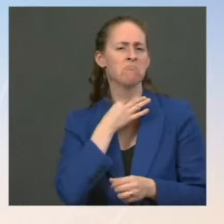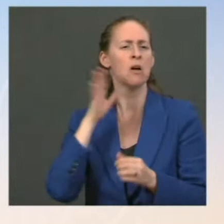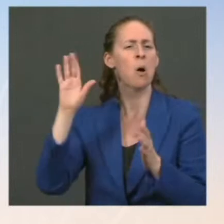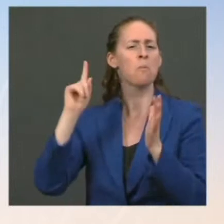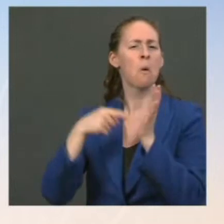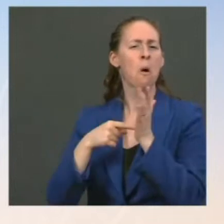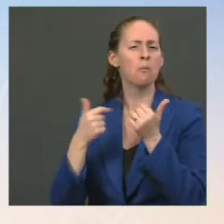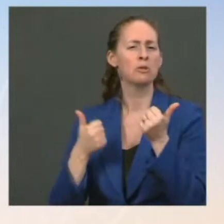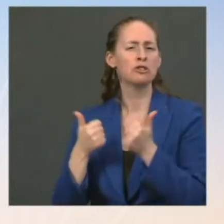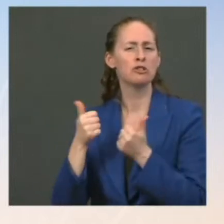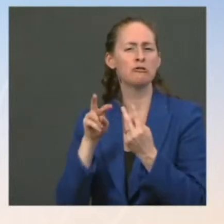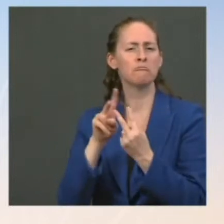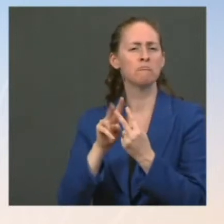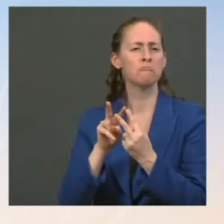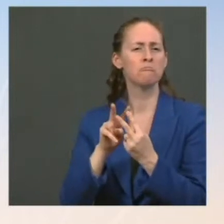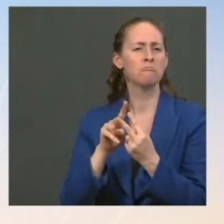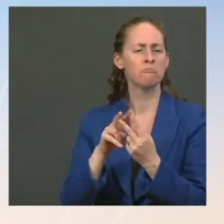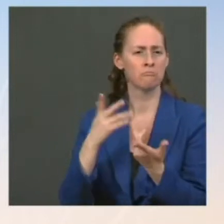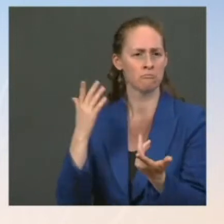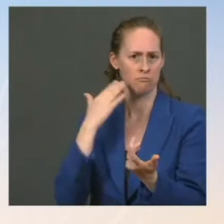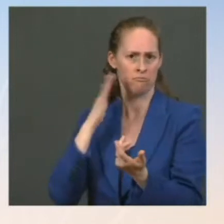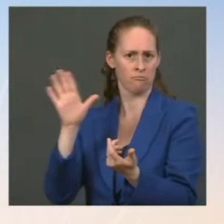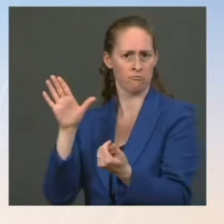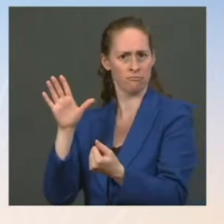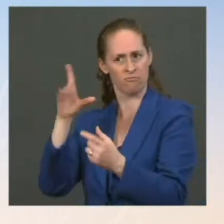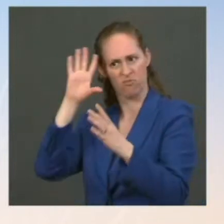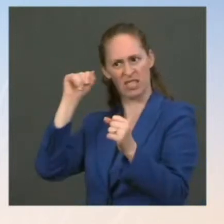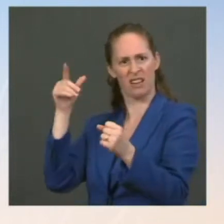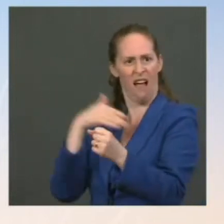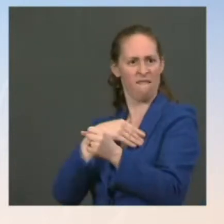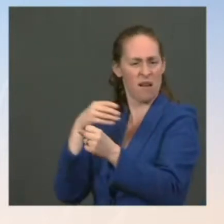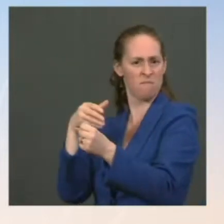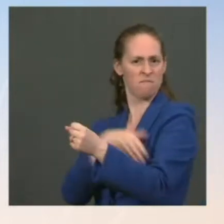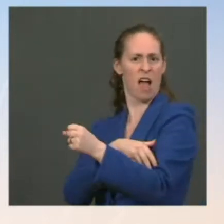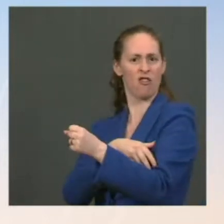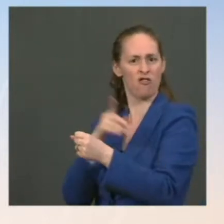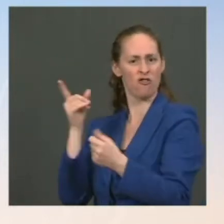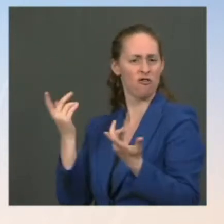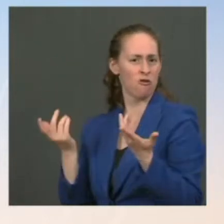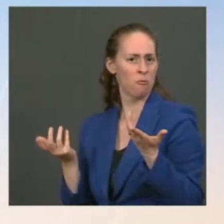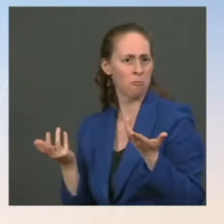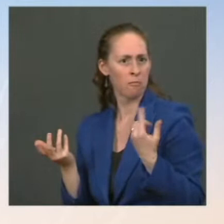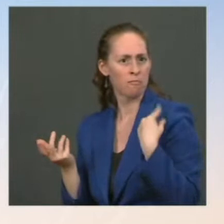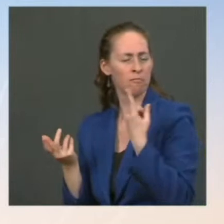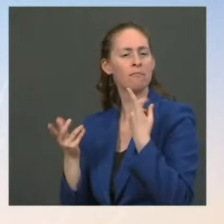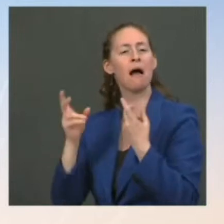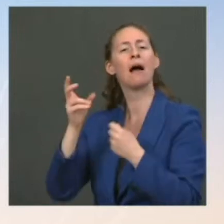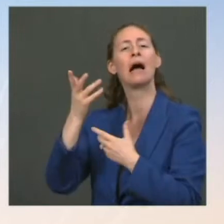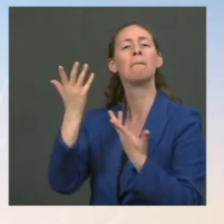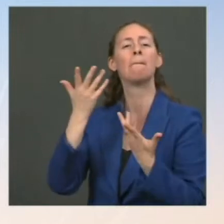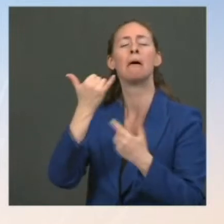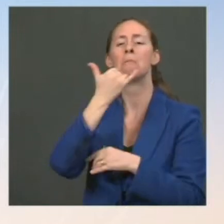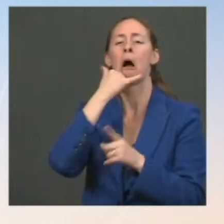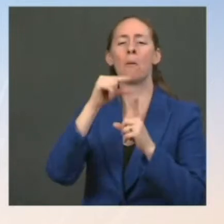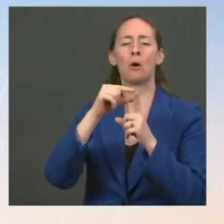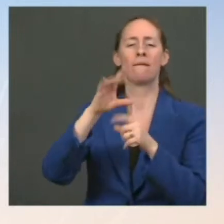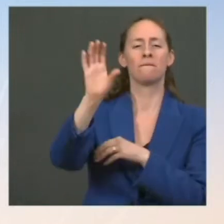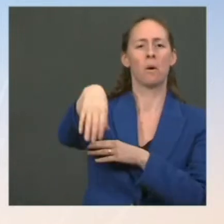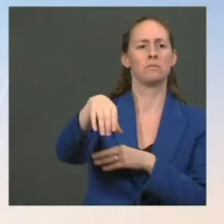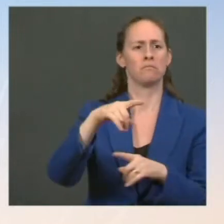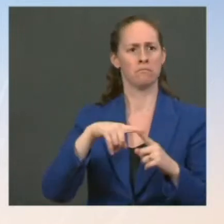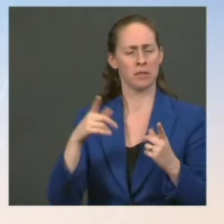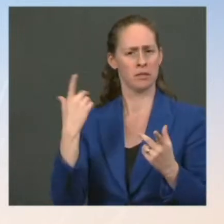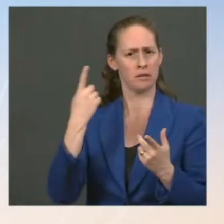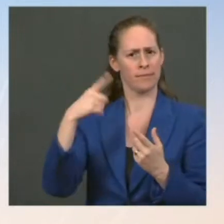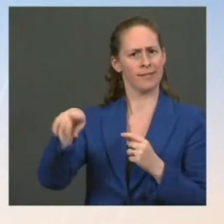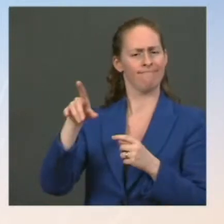using leverage as president of the United States to force them maybe a bit to get on board with his agenda. I don't know